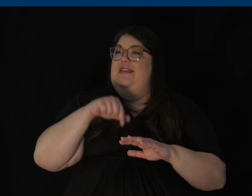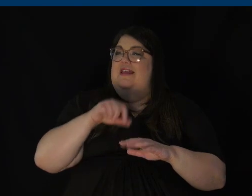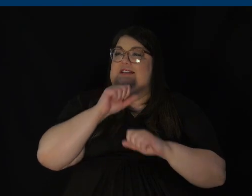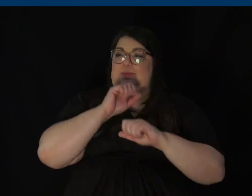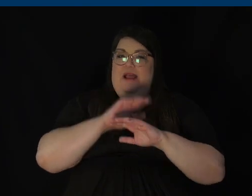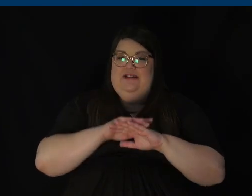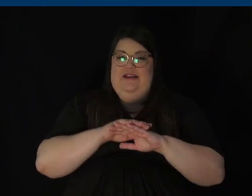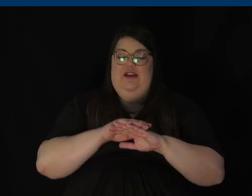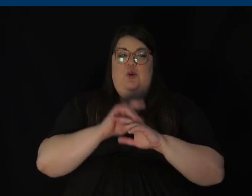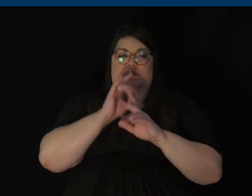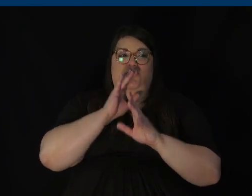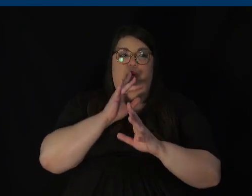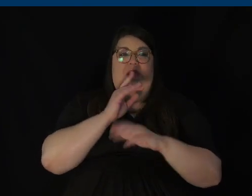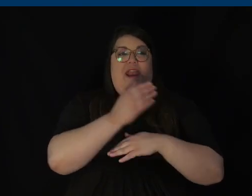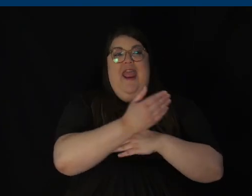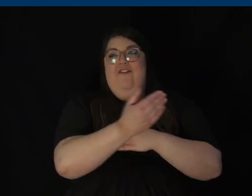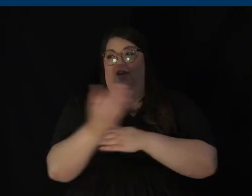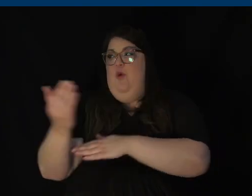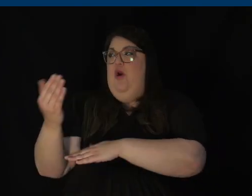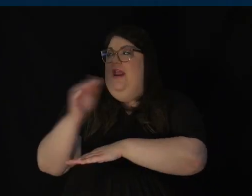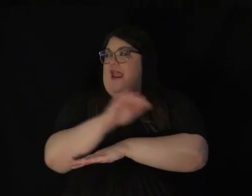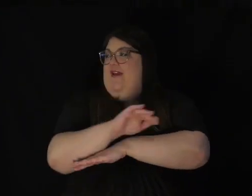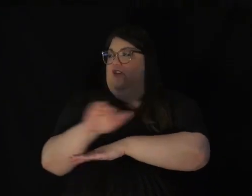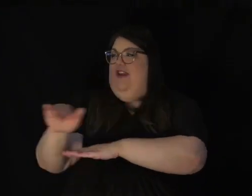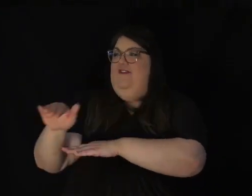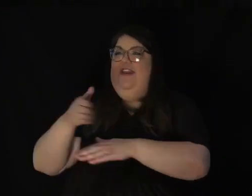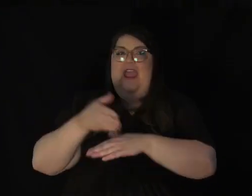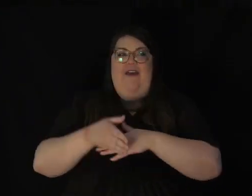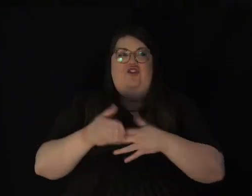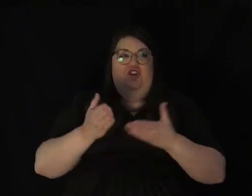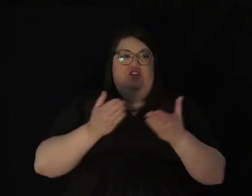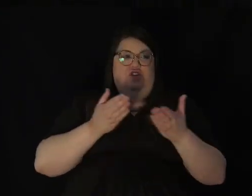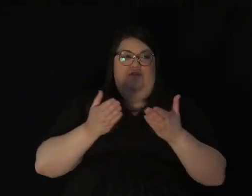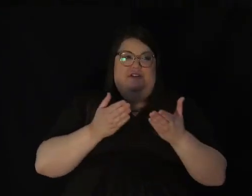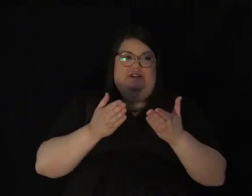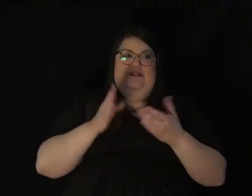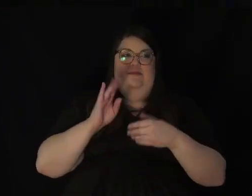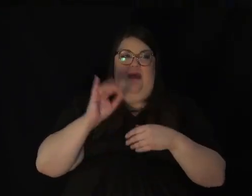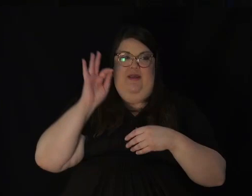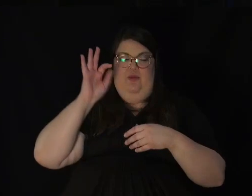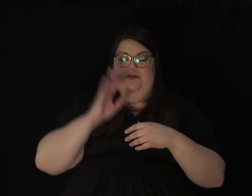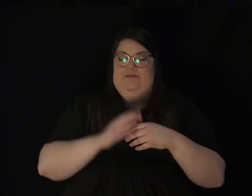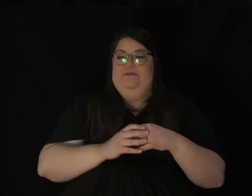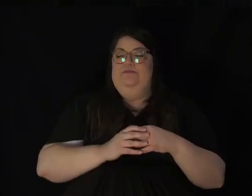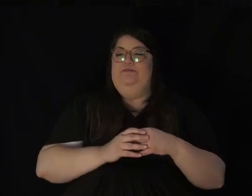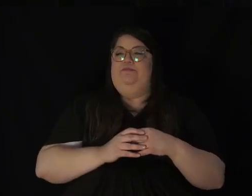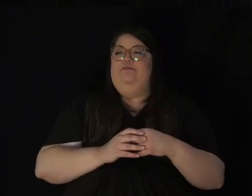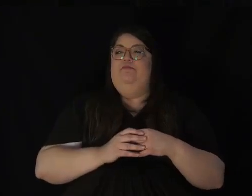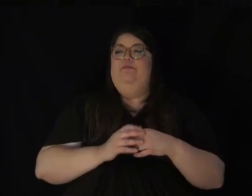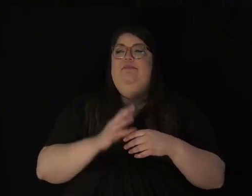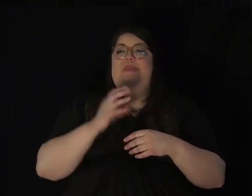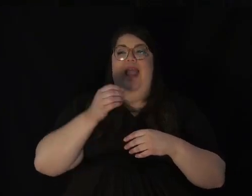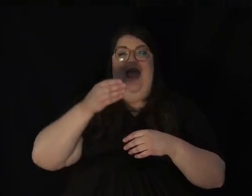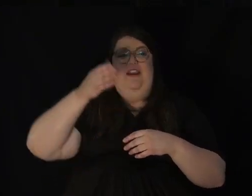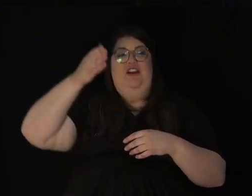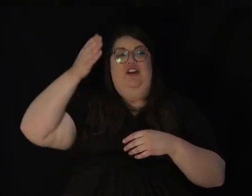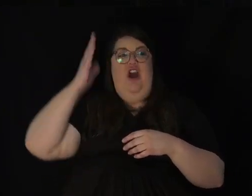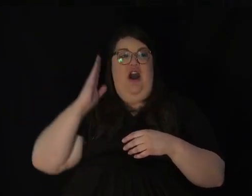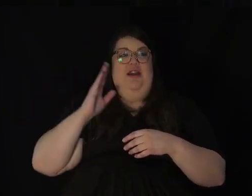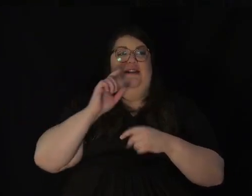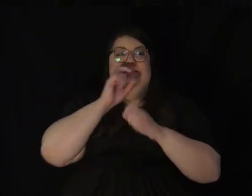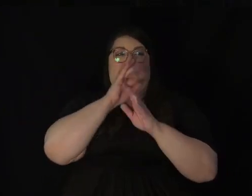spoken, like I said, every morning and evening after the services by the priest, and God speaks it over you